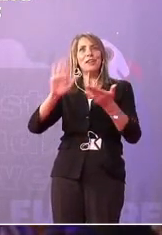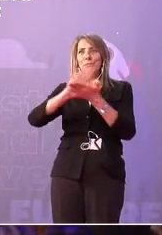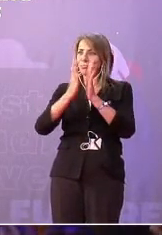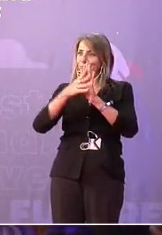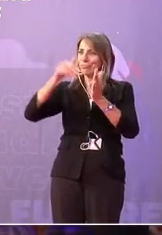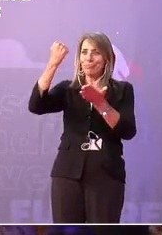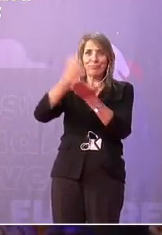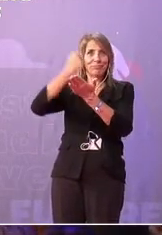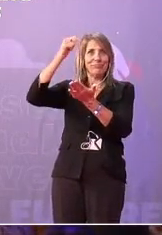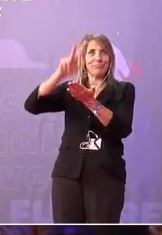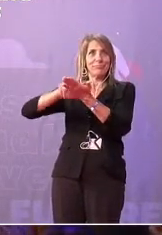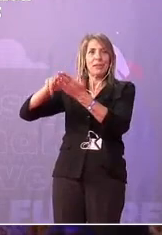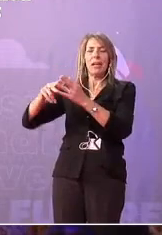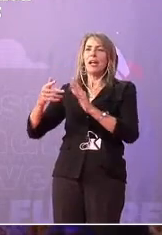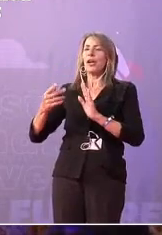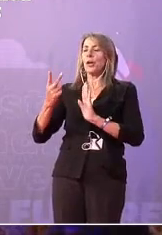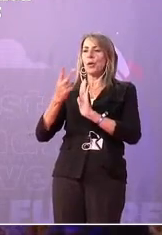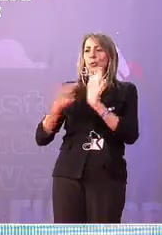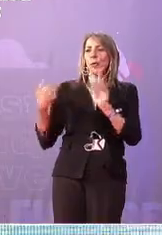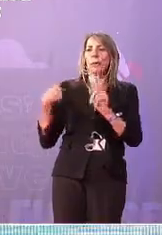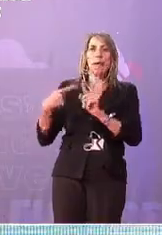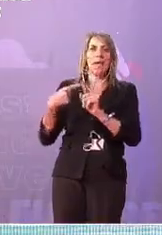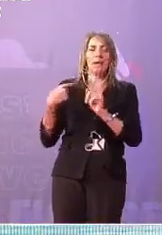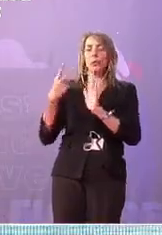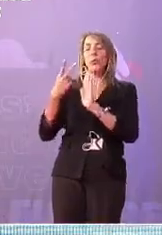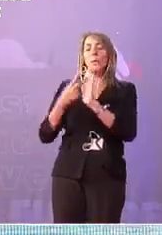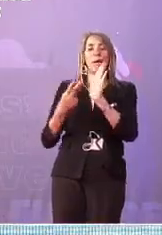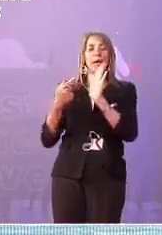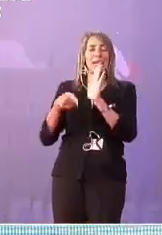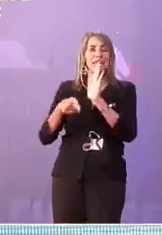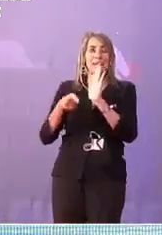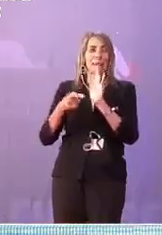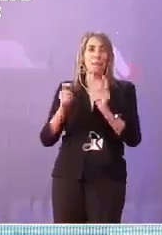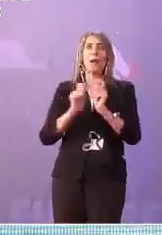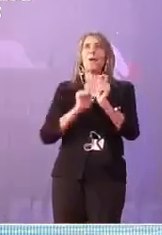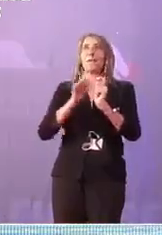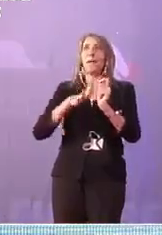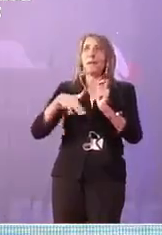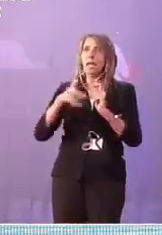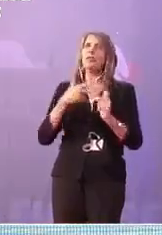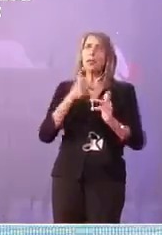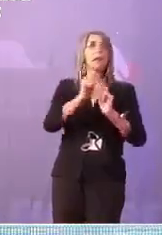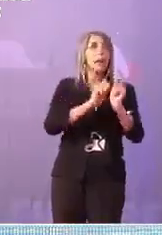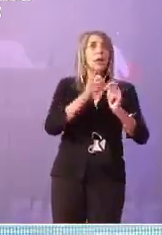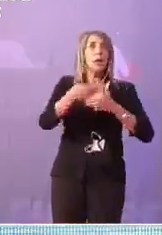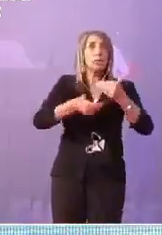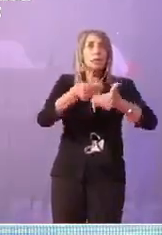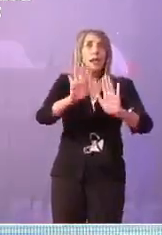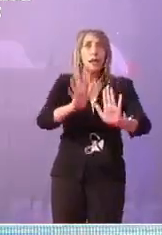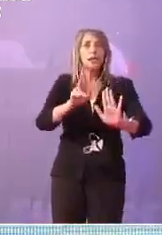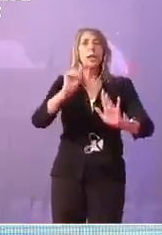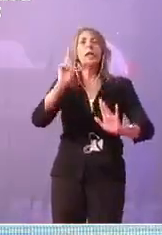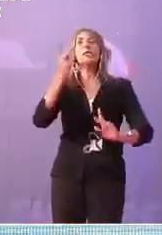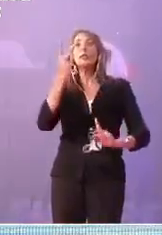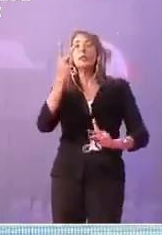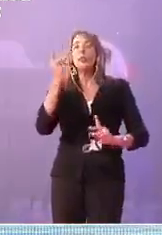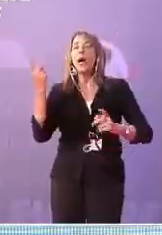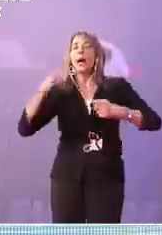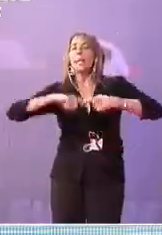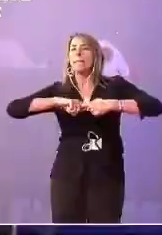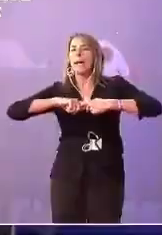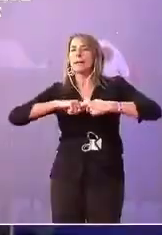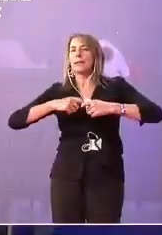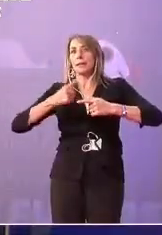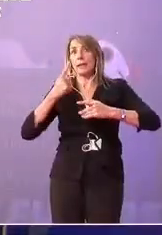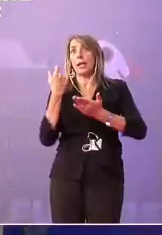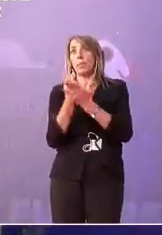negotiations in progress and 2 strategic partnerships in discussion. The competition provides a